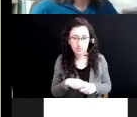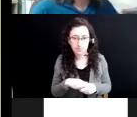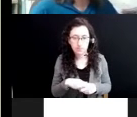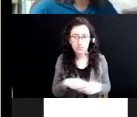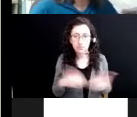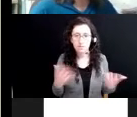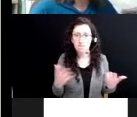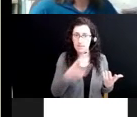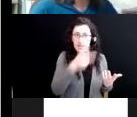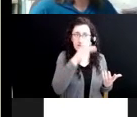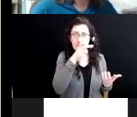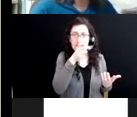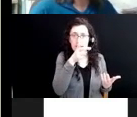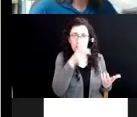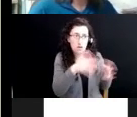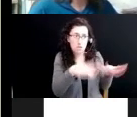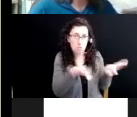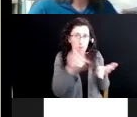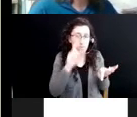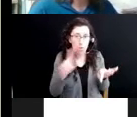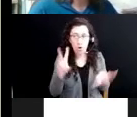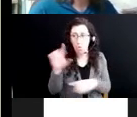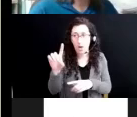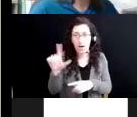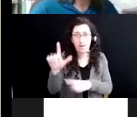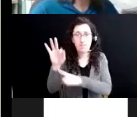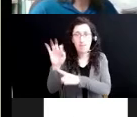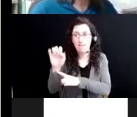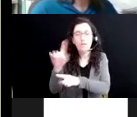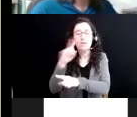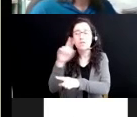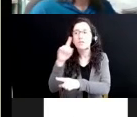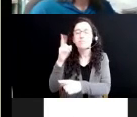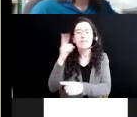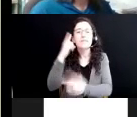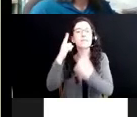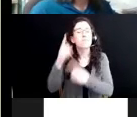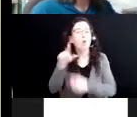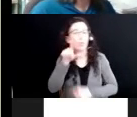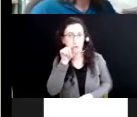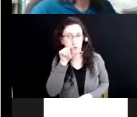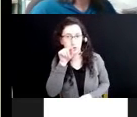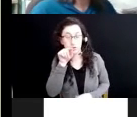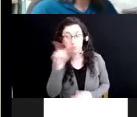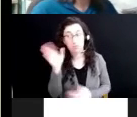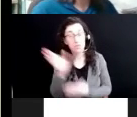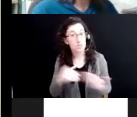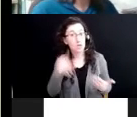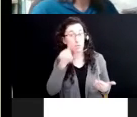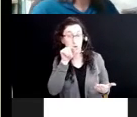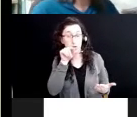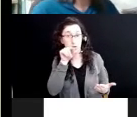are to wildlife is looking at birds. Like there are some species of birds